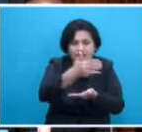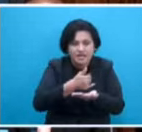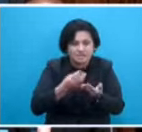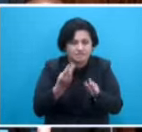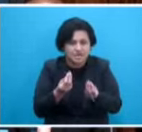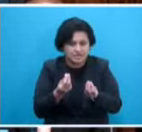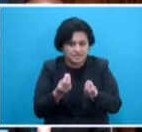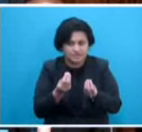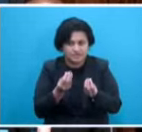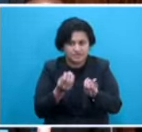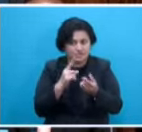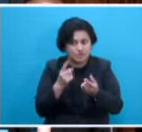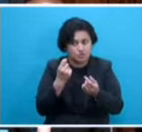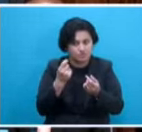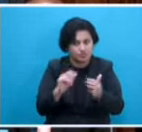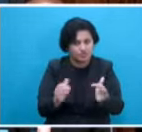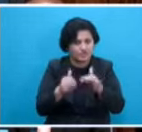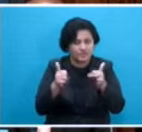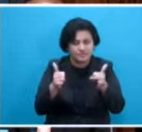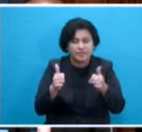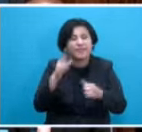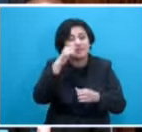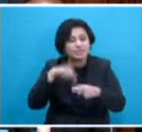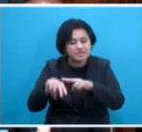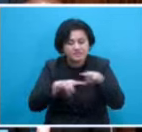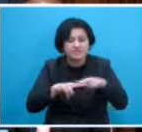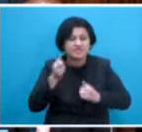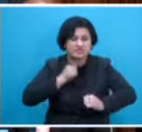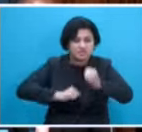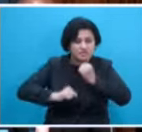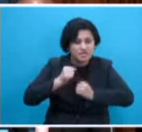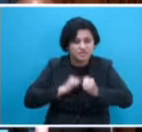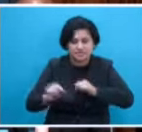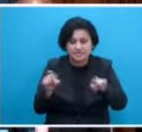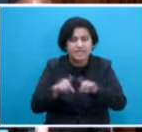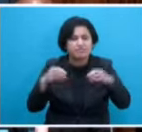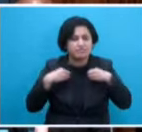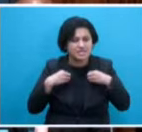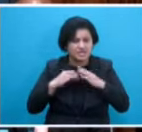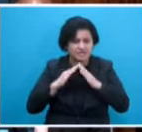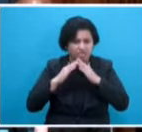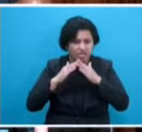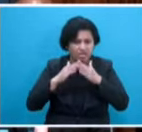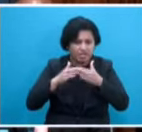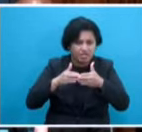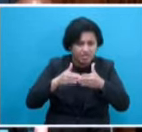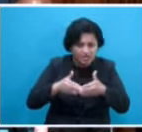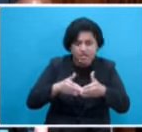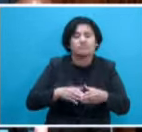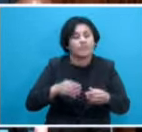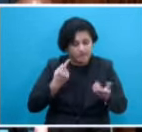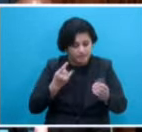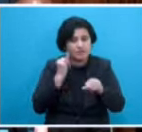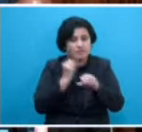found on our roads. Our people are struggling. Our businesses are struggling. Increased lawlessness,